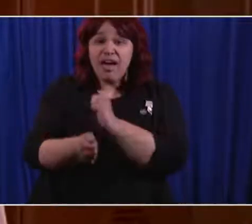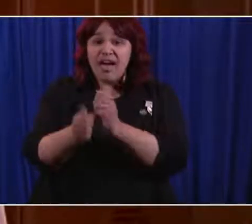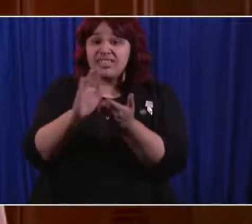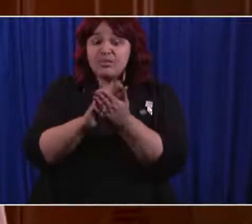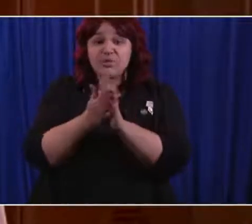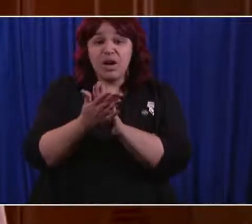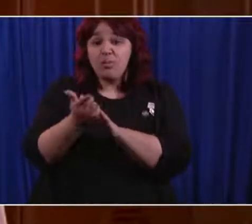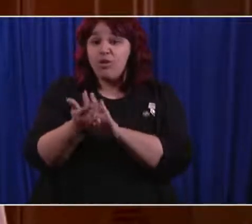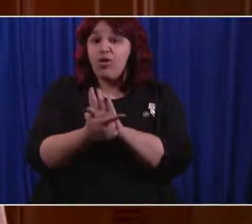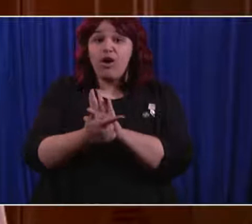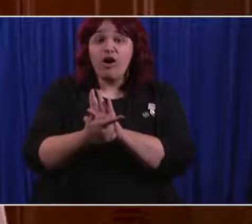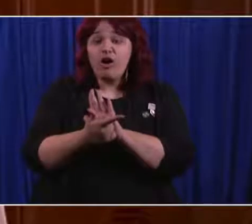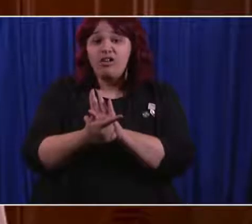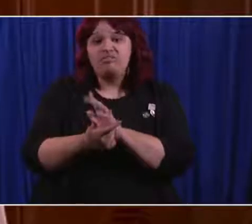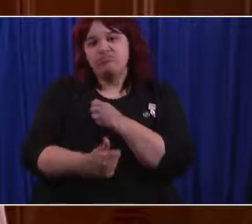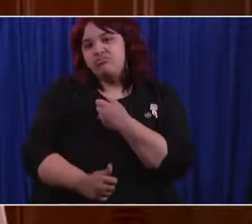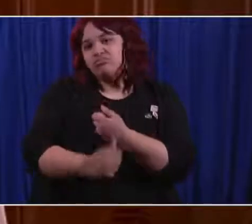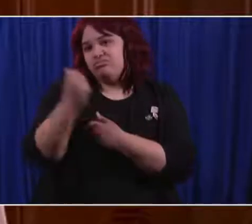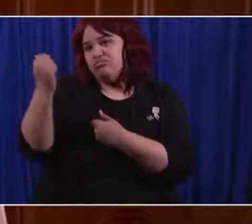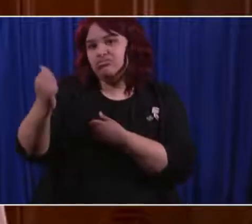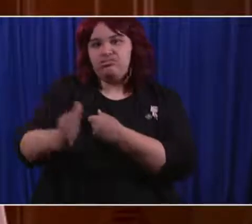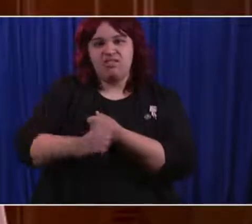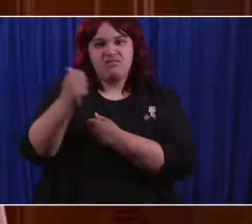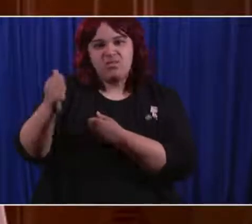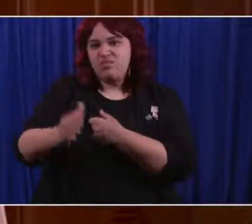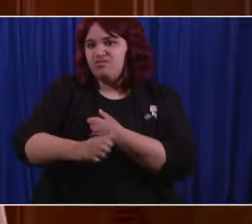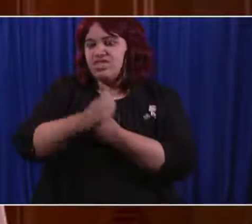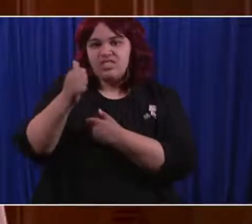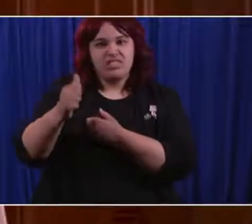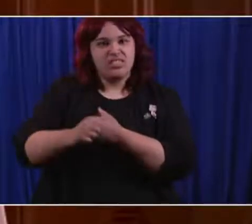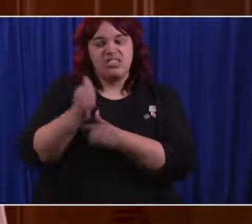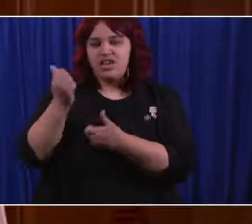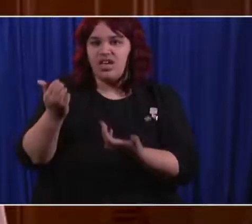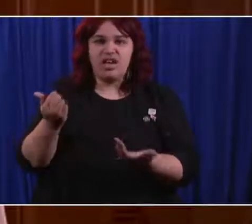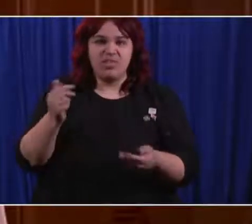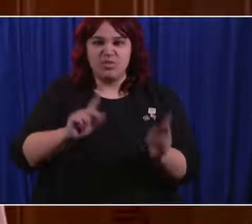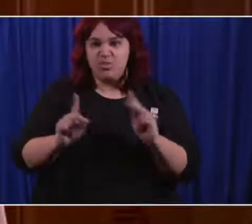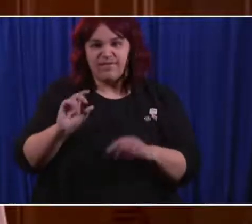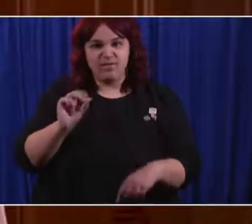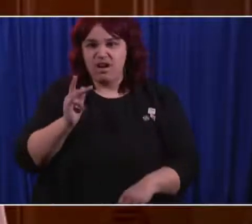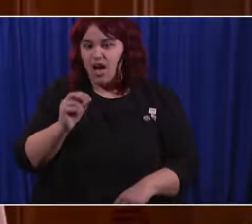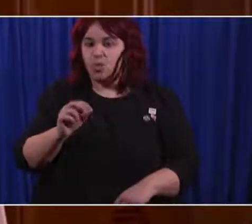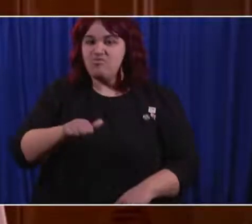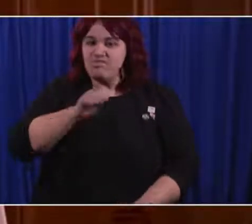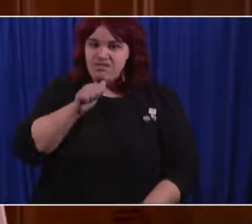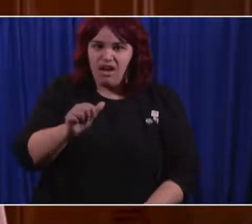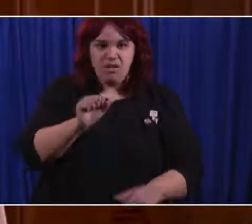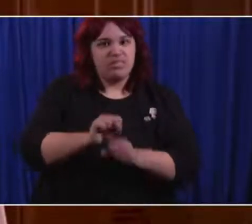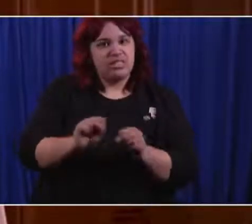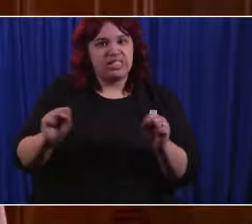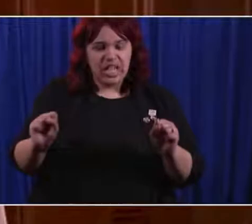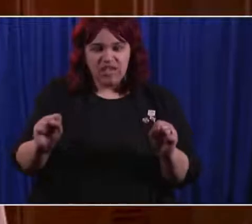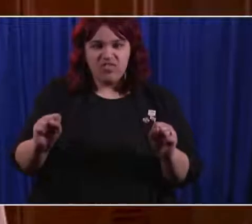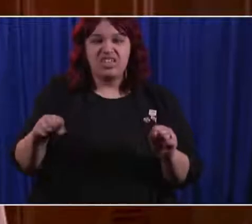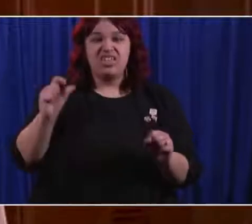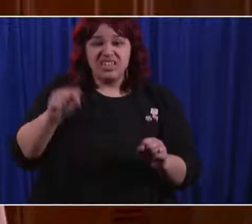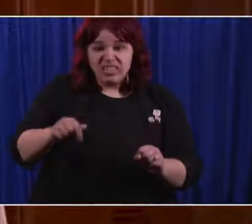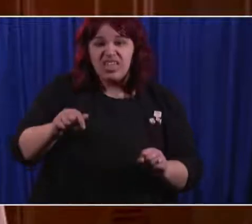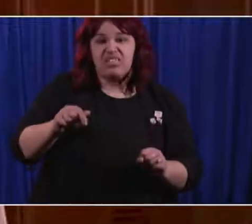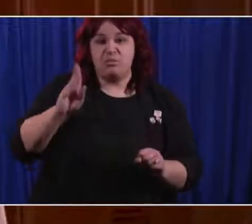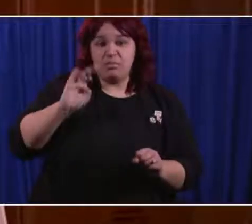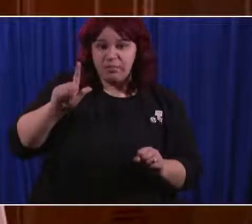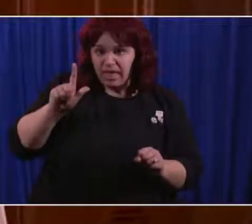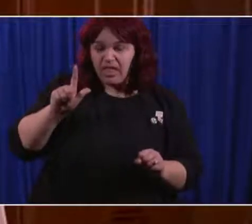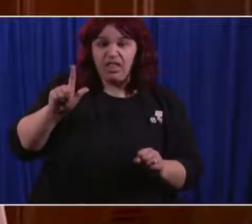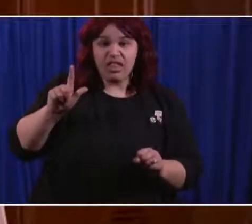look, this is about the safety of the people of the state of Ohio. This bill is a dramatic change